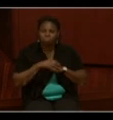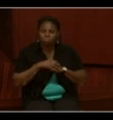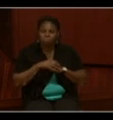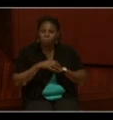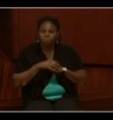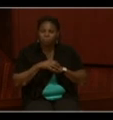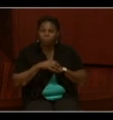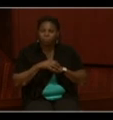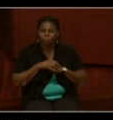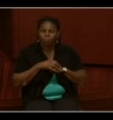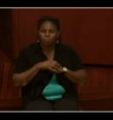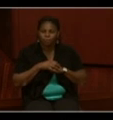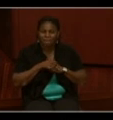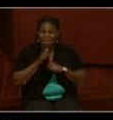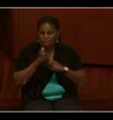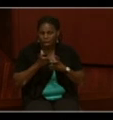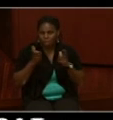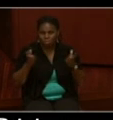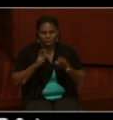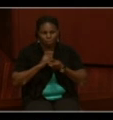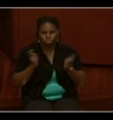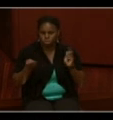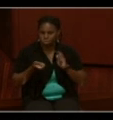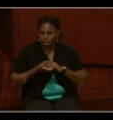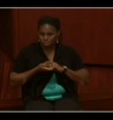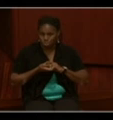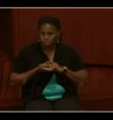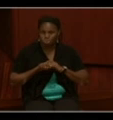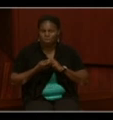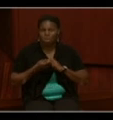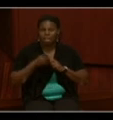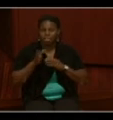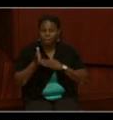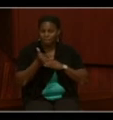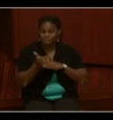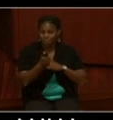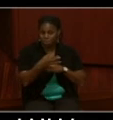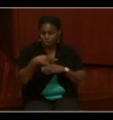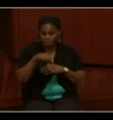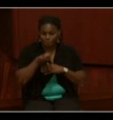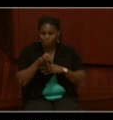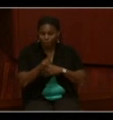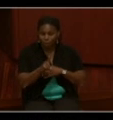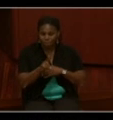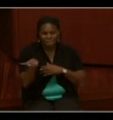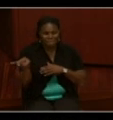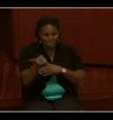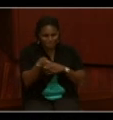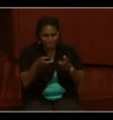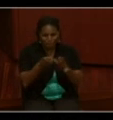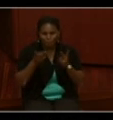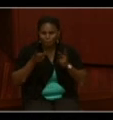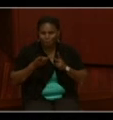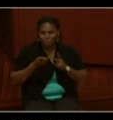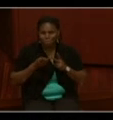very often not much has changed in the village, that the fish pond is today where it was 80 years